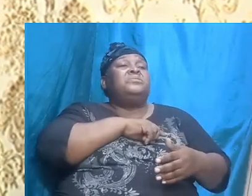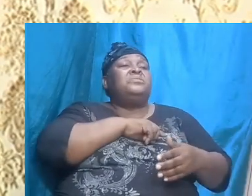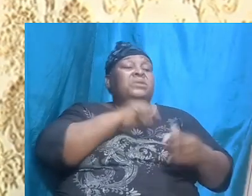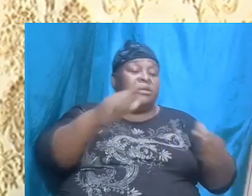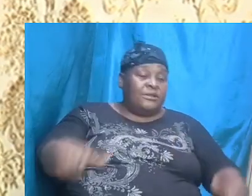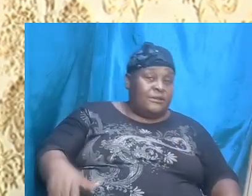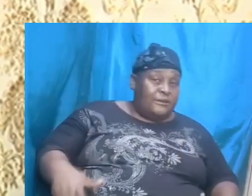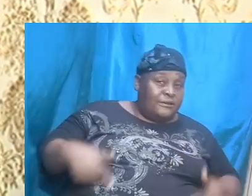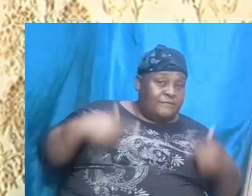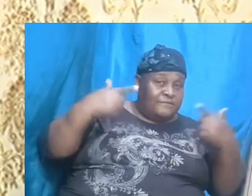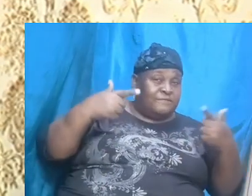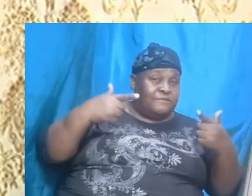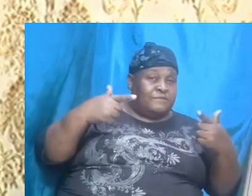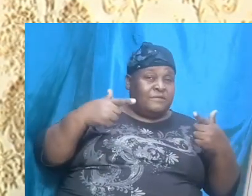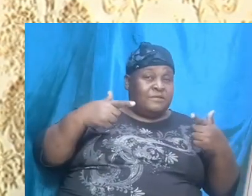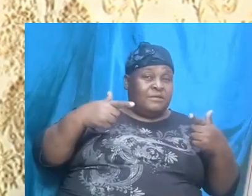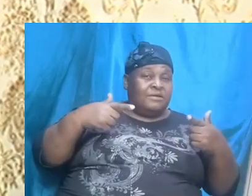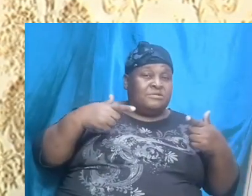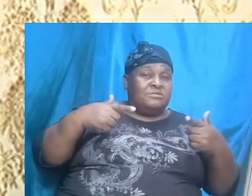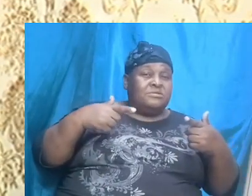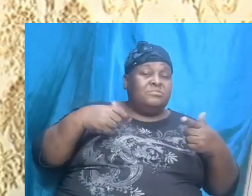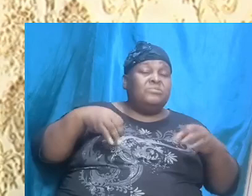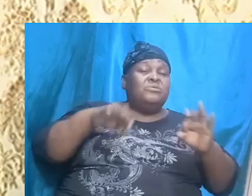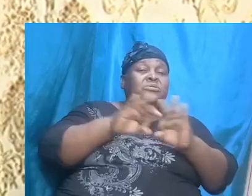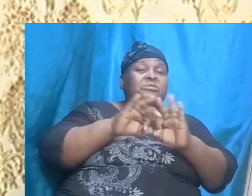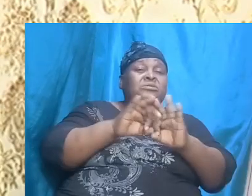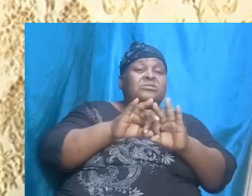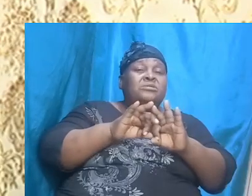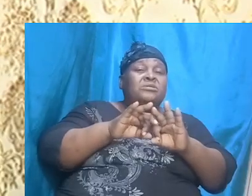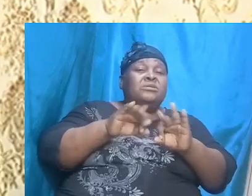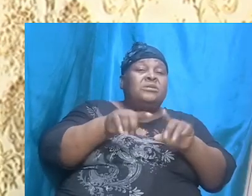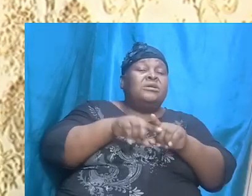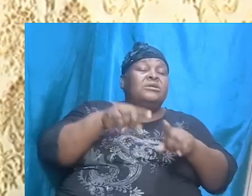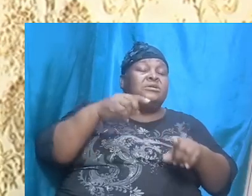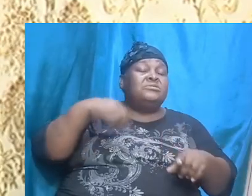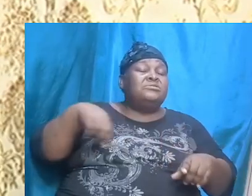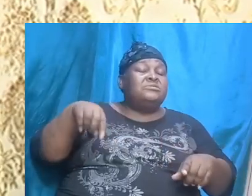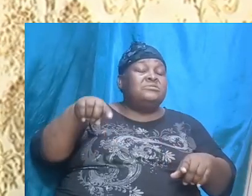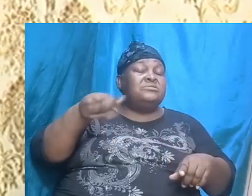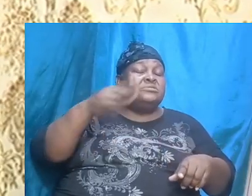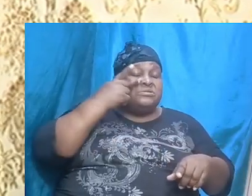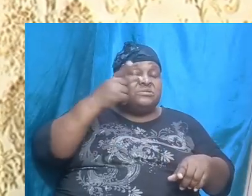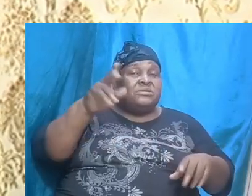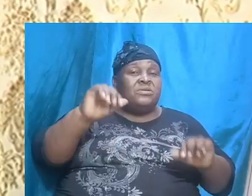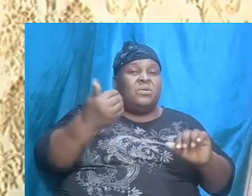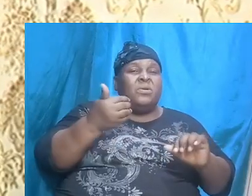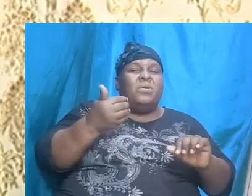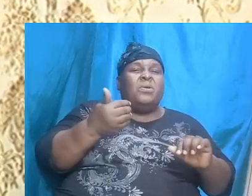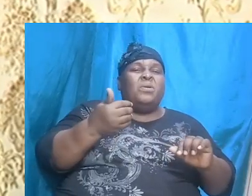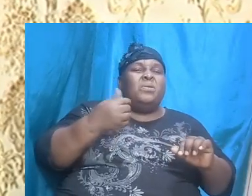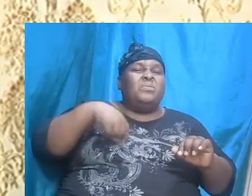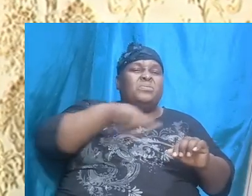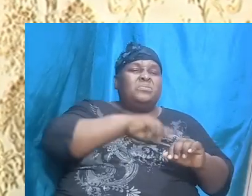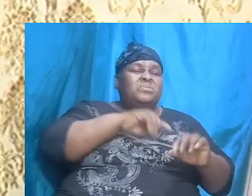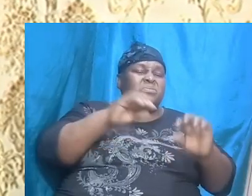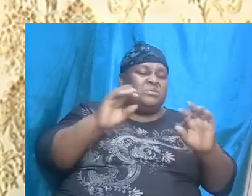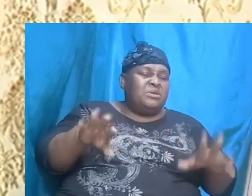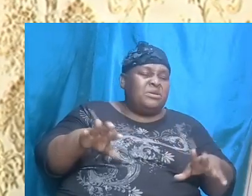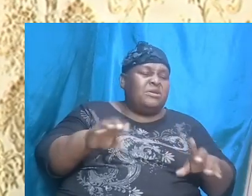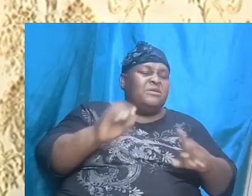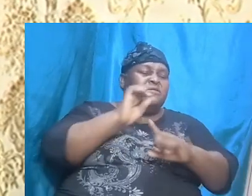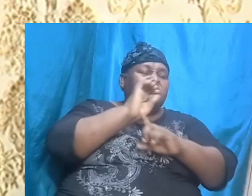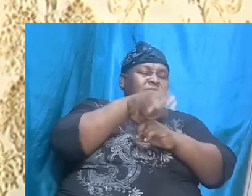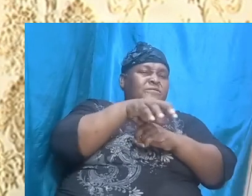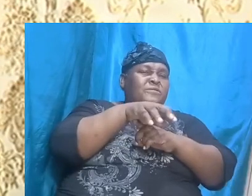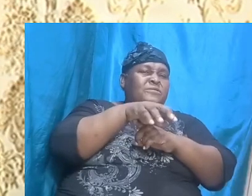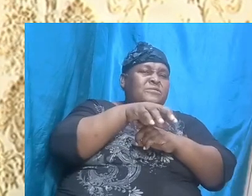see what we can do as children of God to enforce unity and to do unity in the body of Christ. Praise God.